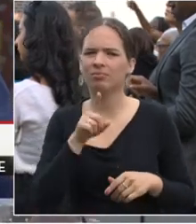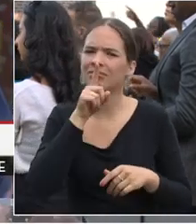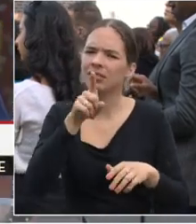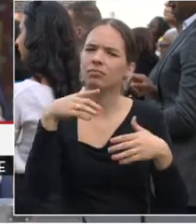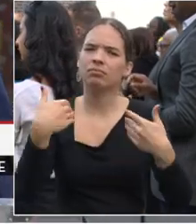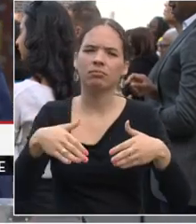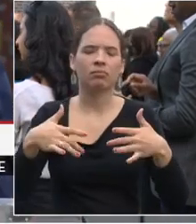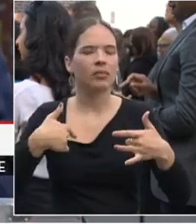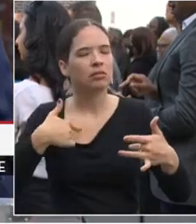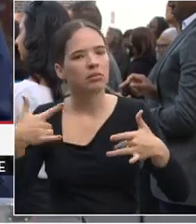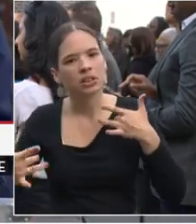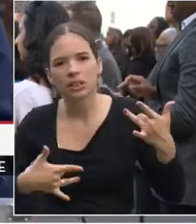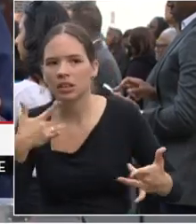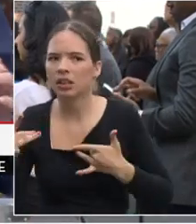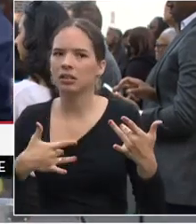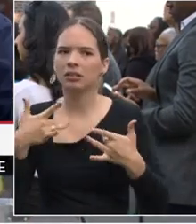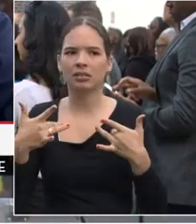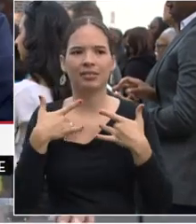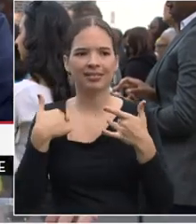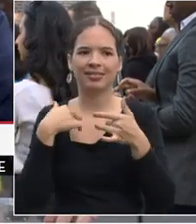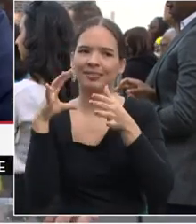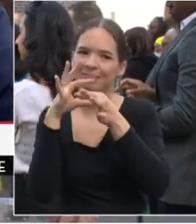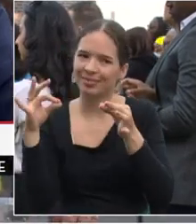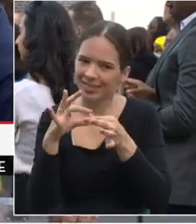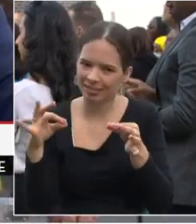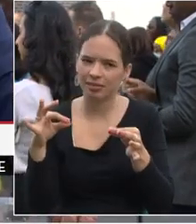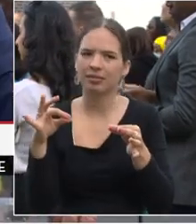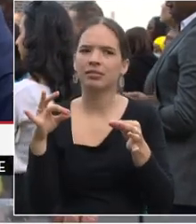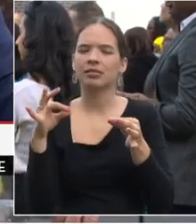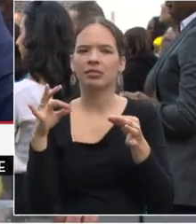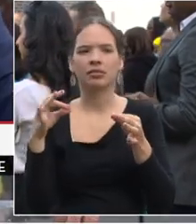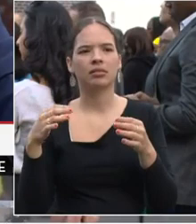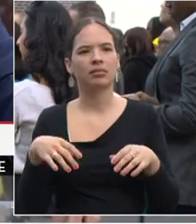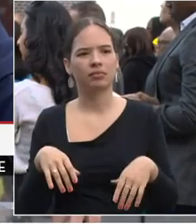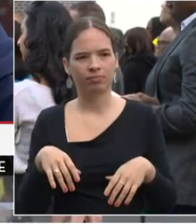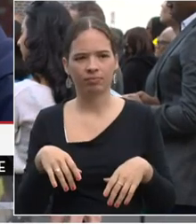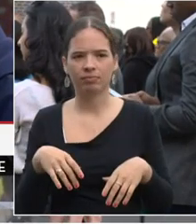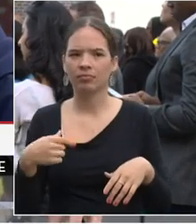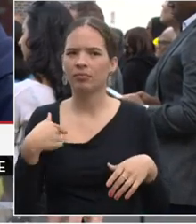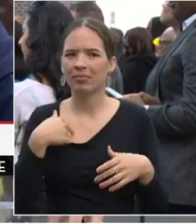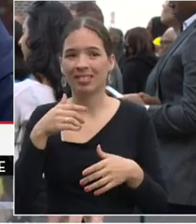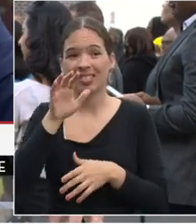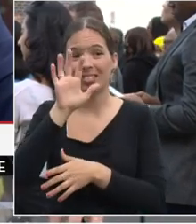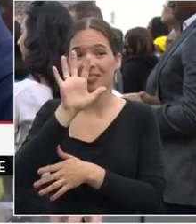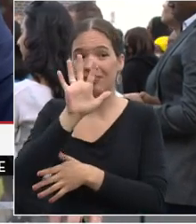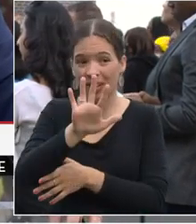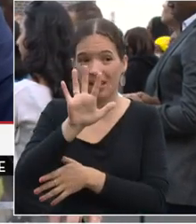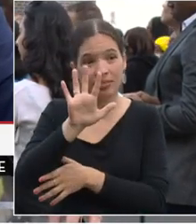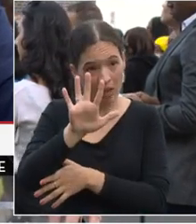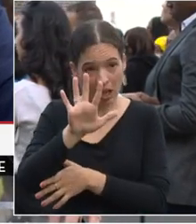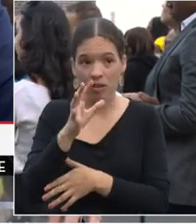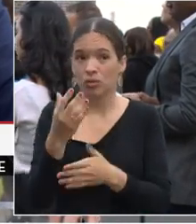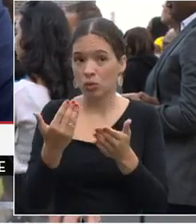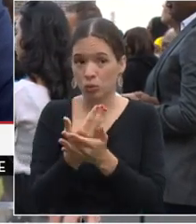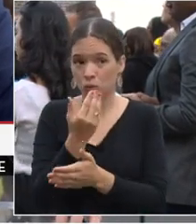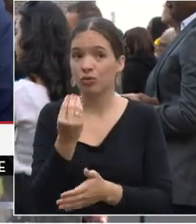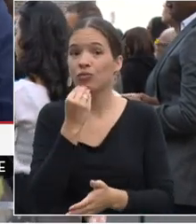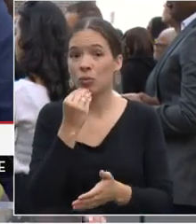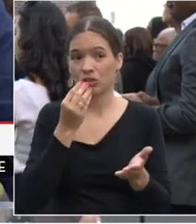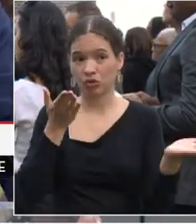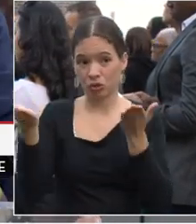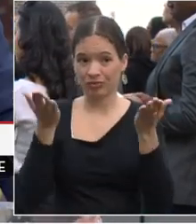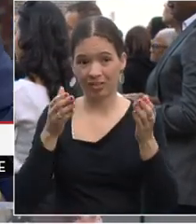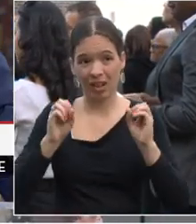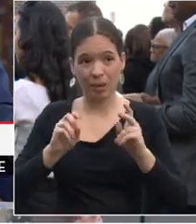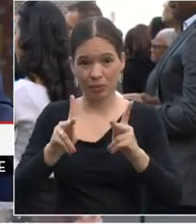just as it was mentioned already, excited that we got 5 new food service opportunities that